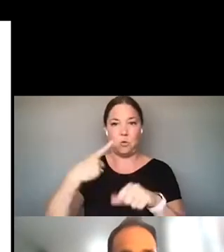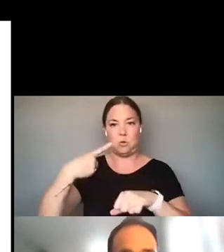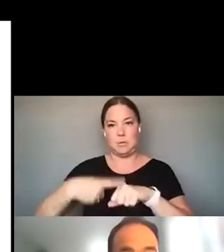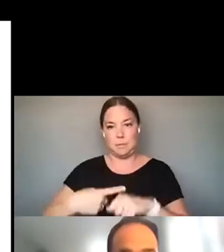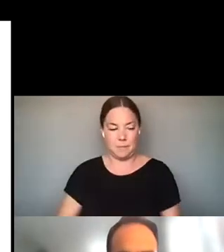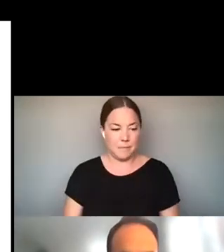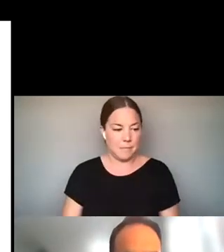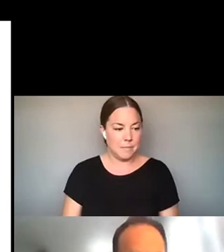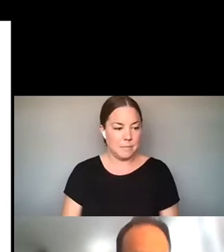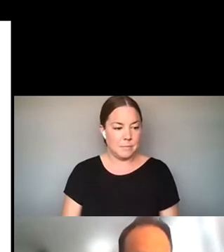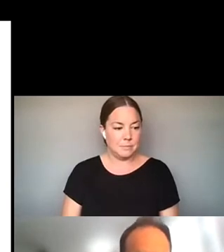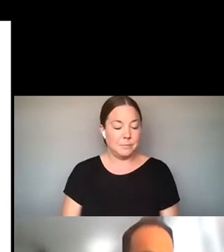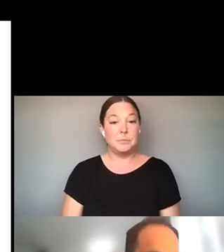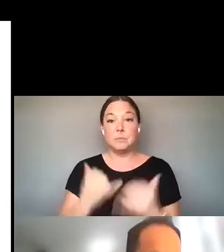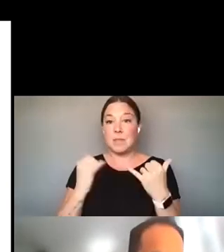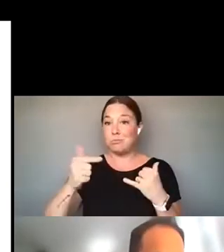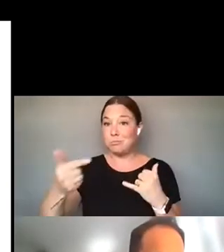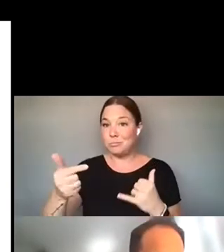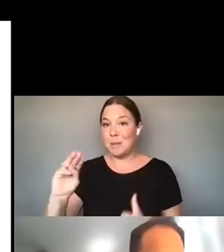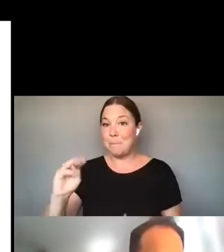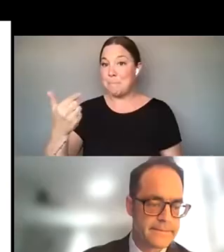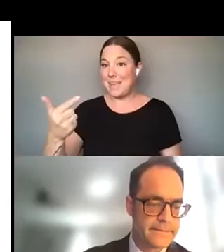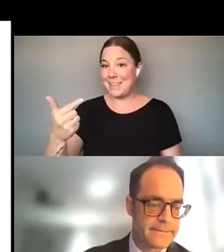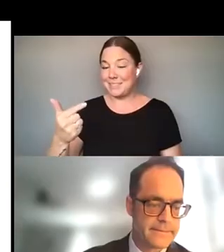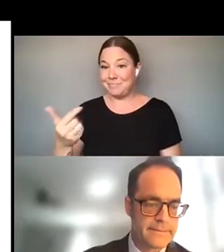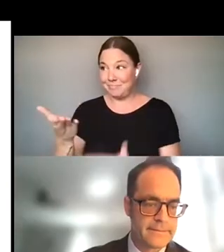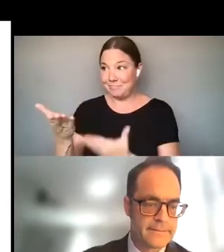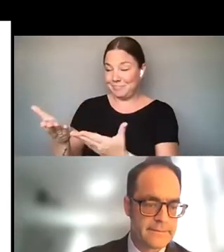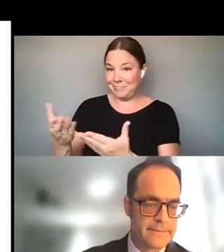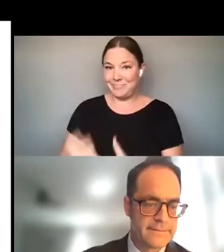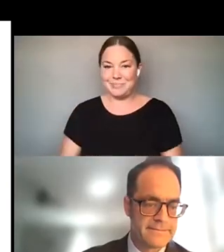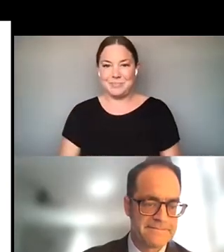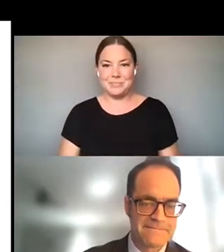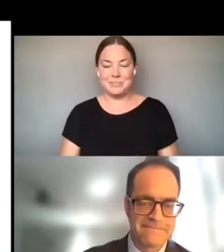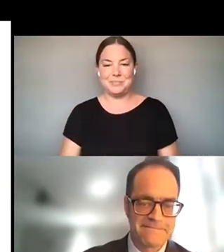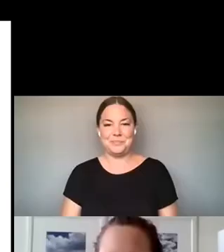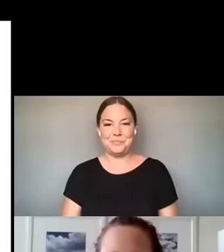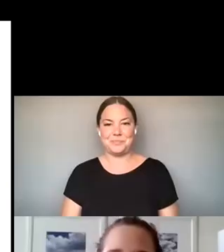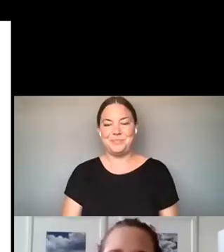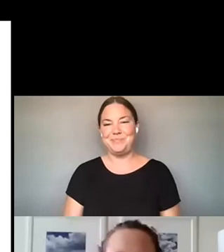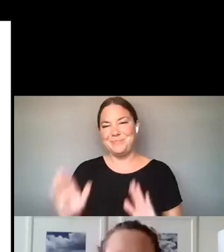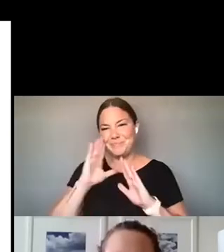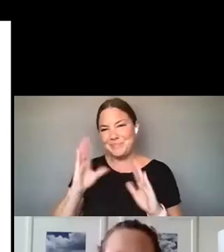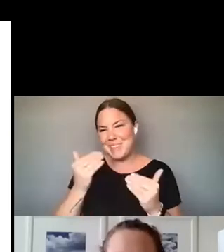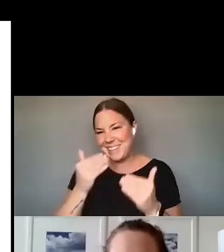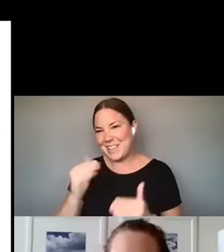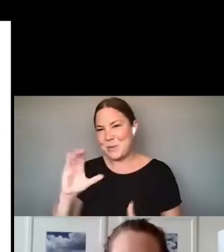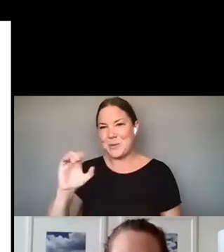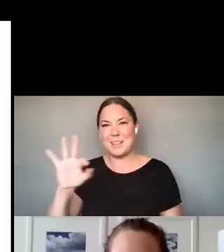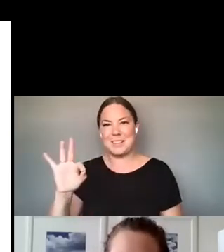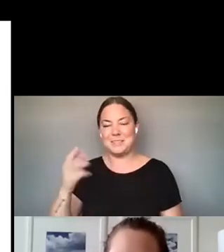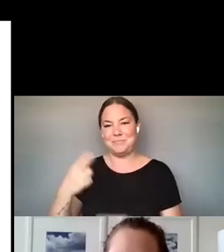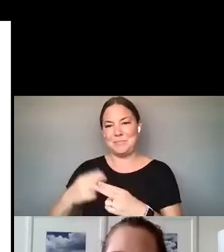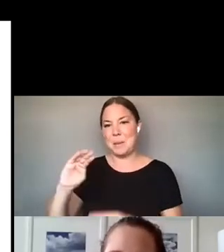At this point, I'd like to turn it over to Meg. Meg? Thank you, Cliff. Meg? name is Meg Kowalik. I'm a lead grants